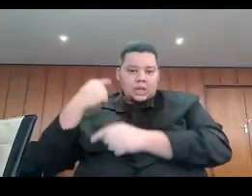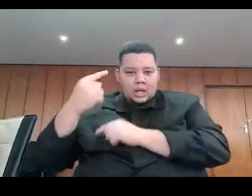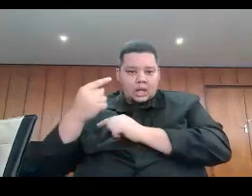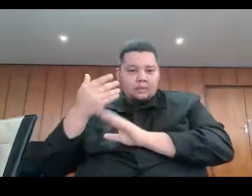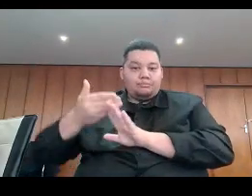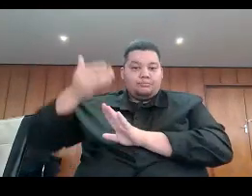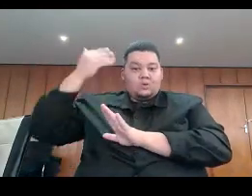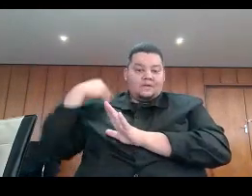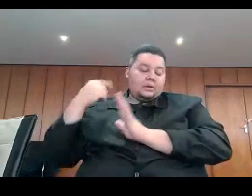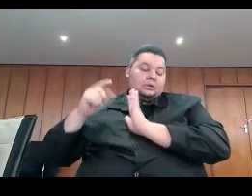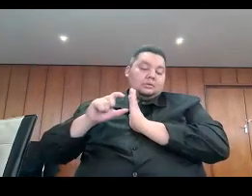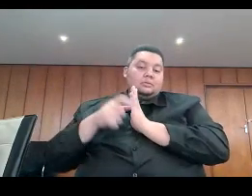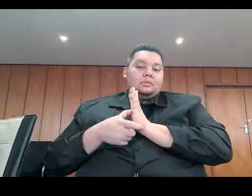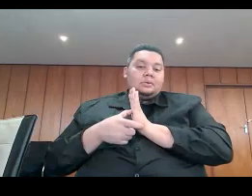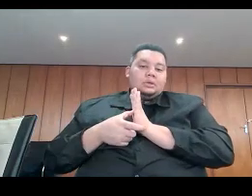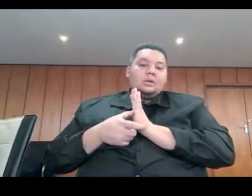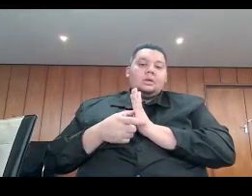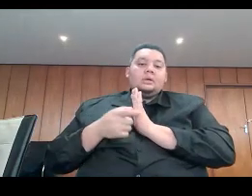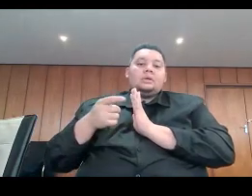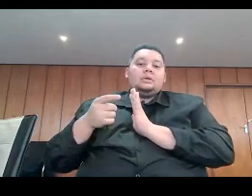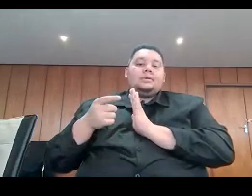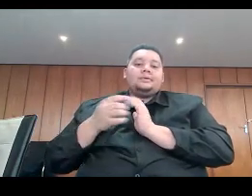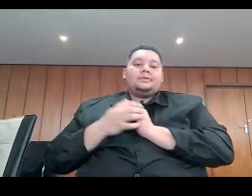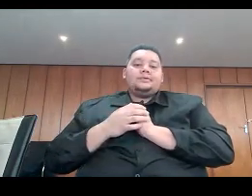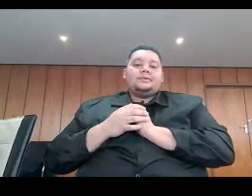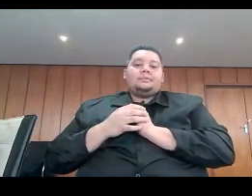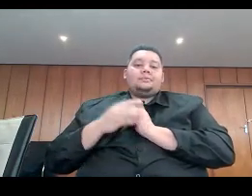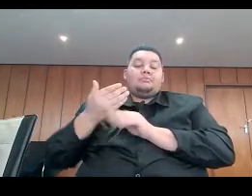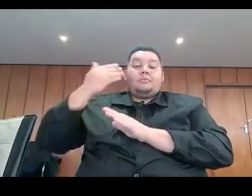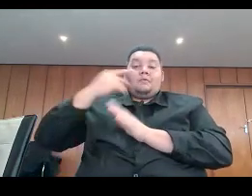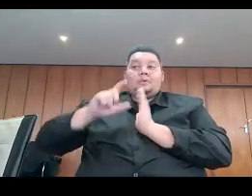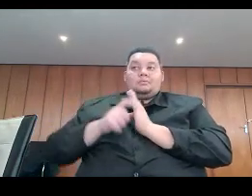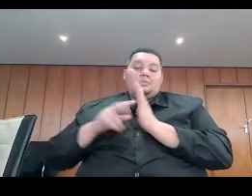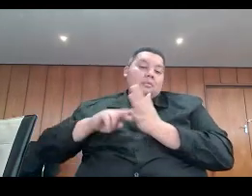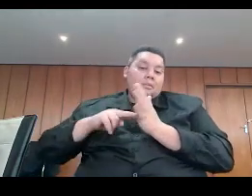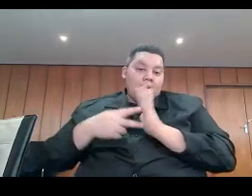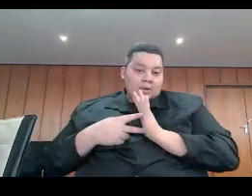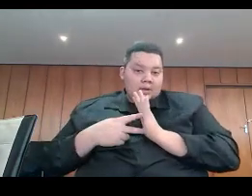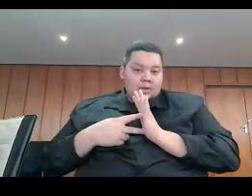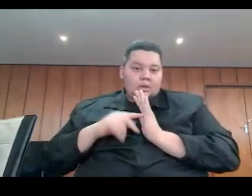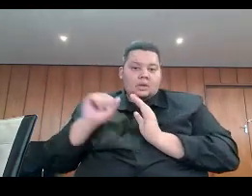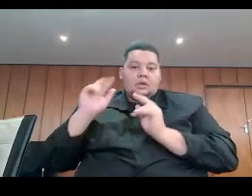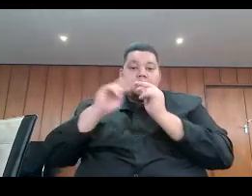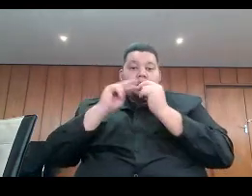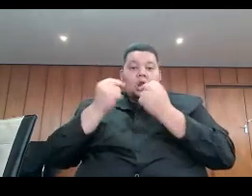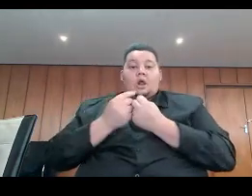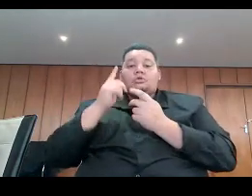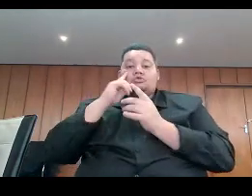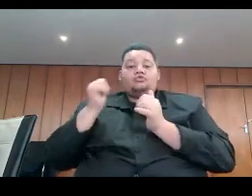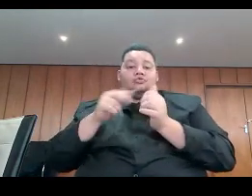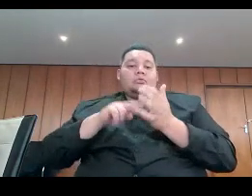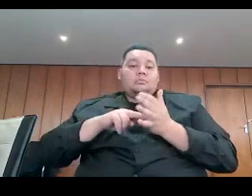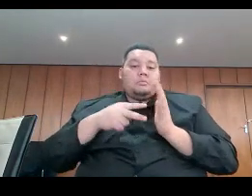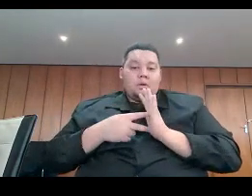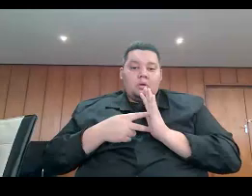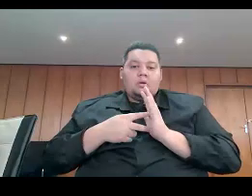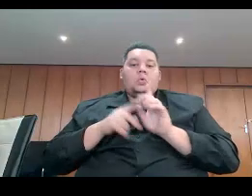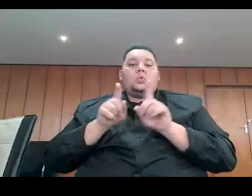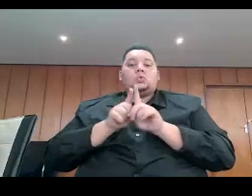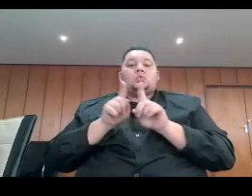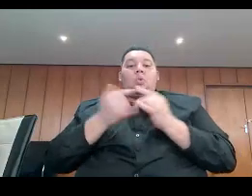previous disability plan, the National Strategic Plan, and